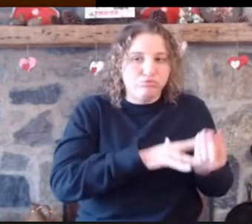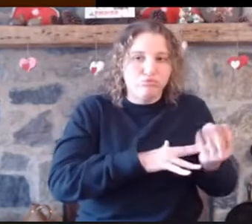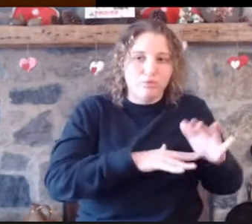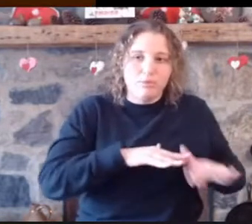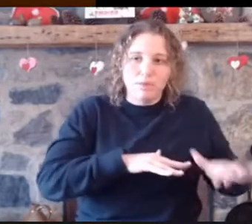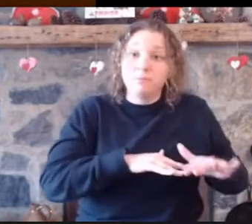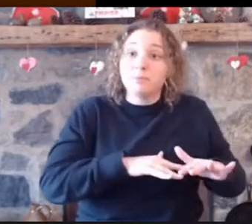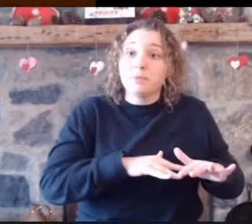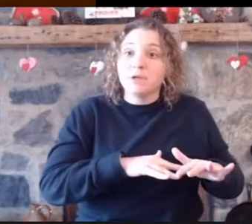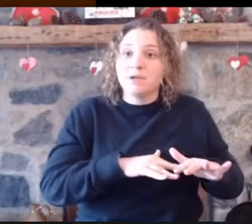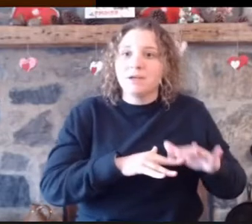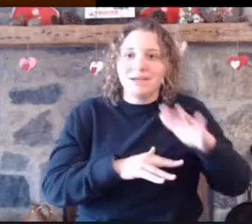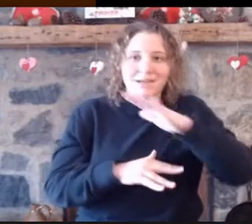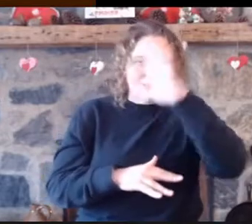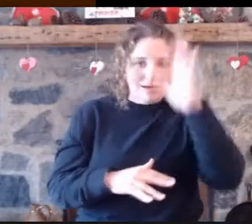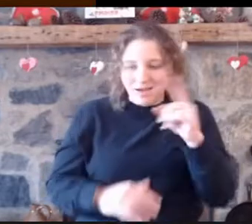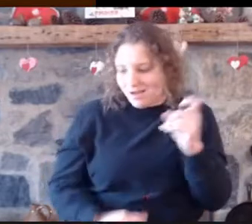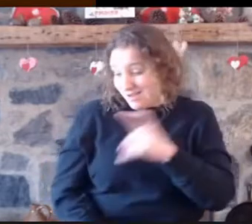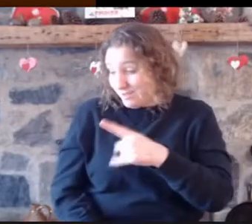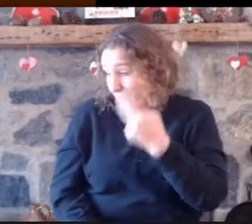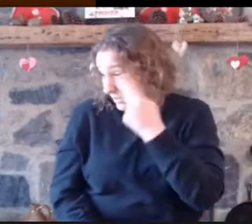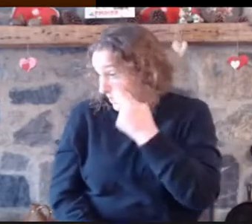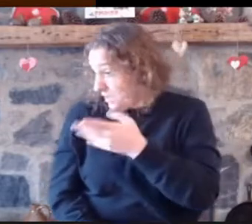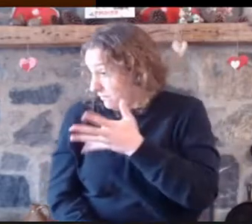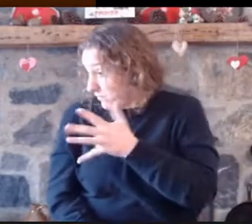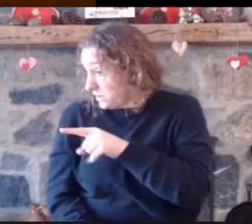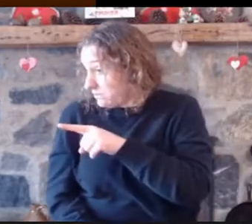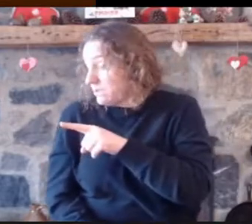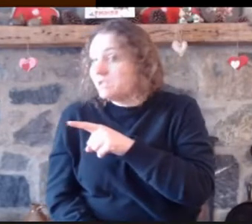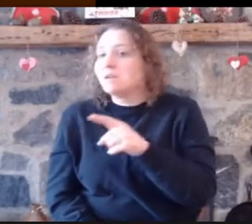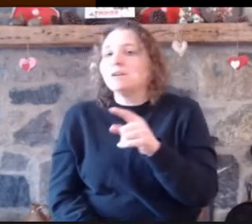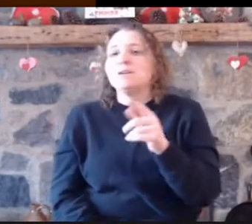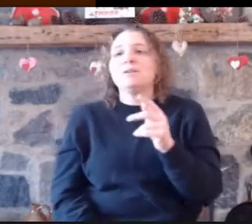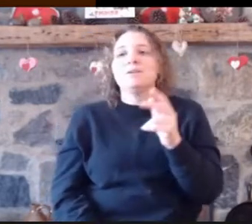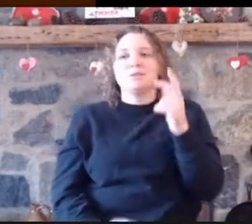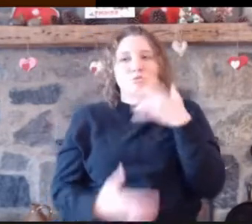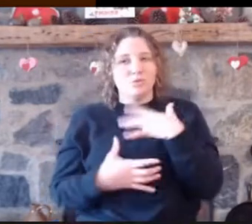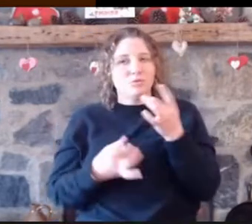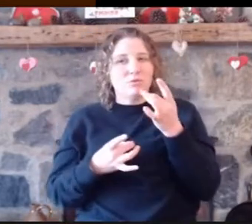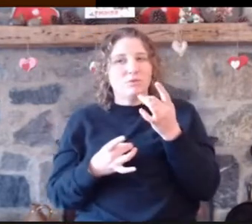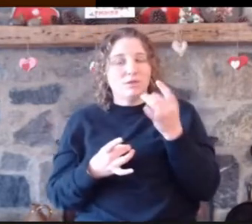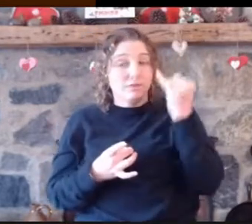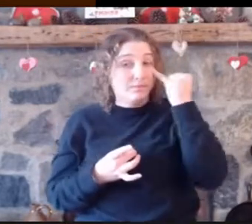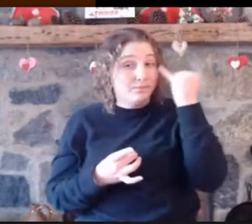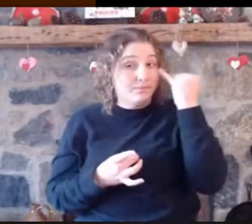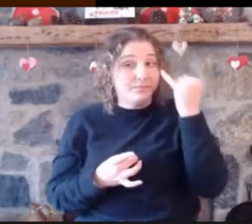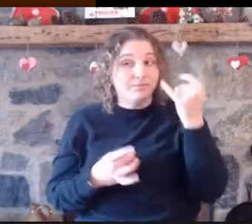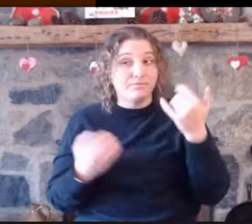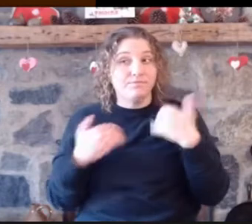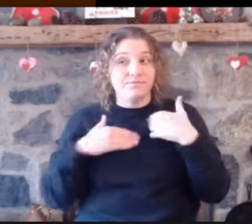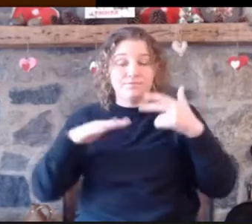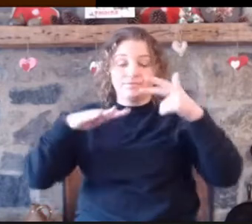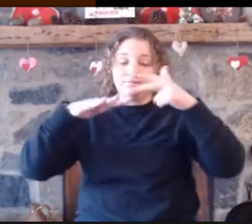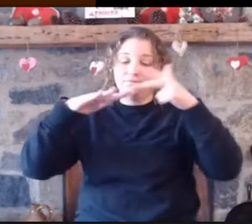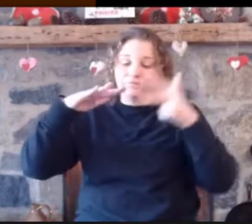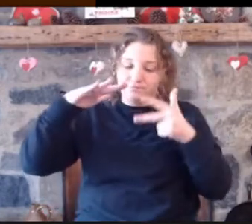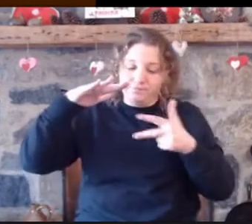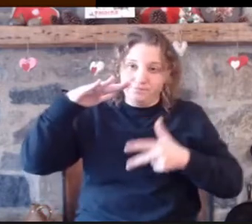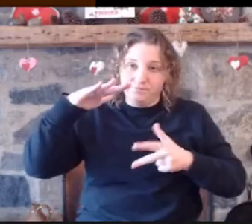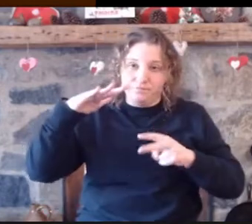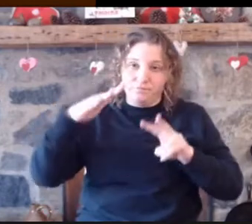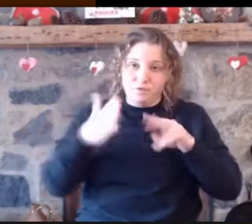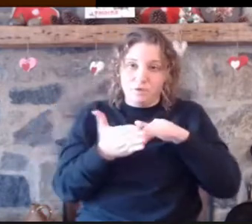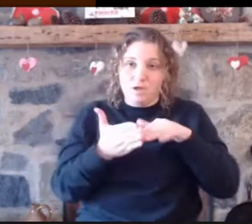them? So interesting facts as we look at this. Number one, if you have a scuba tank down here, 2,000 meters and